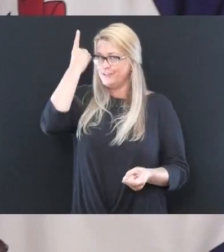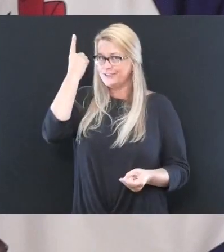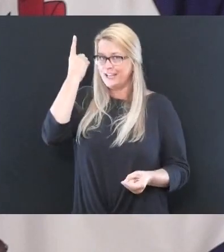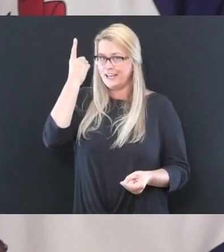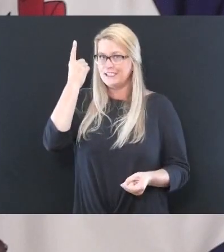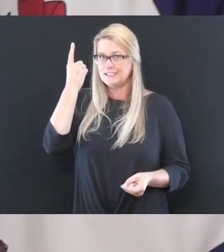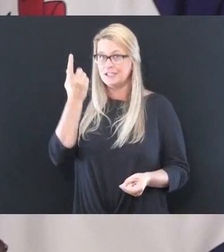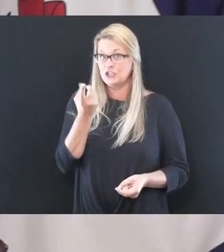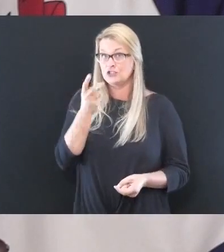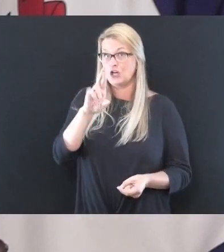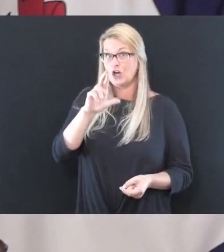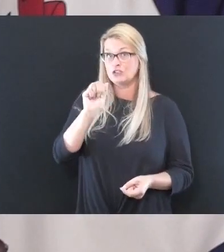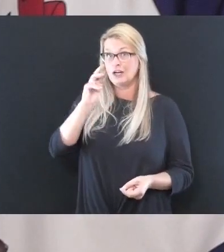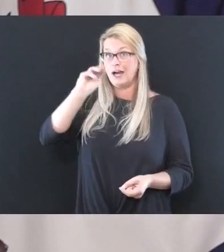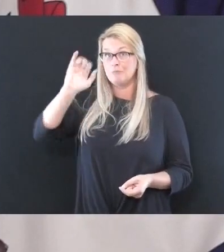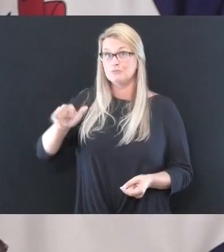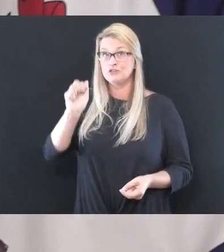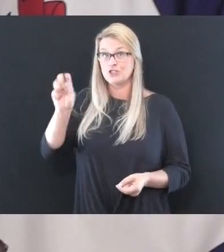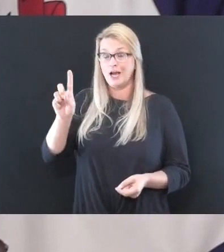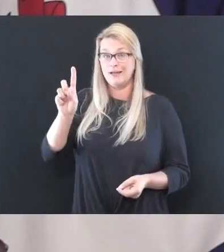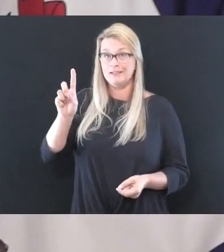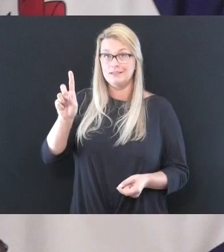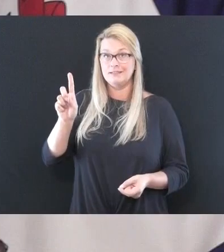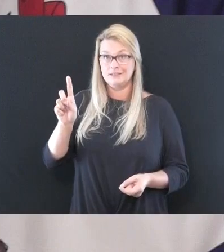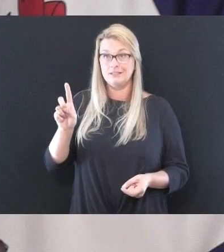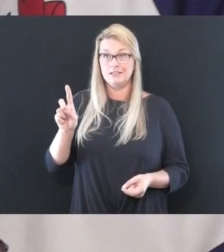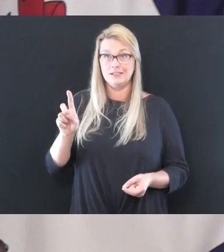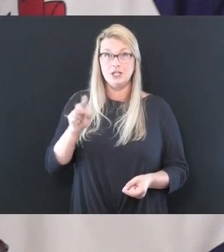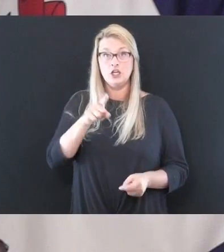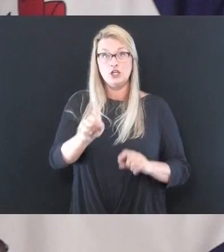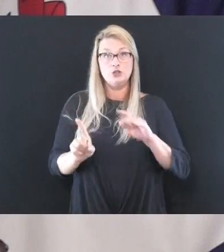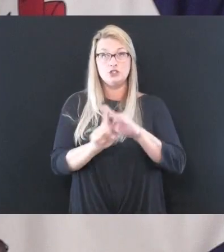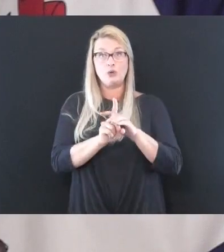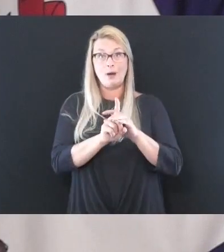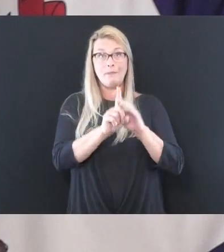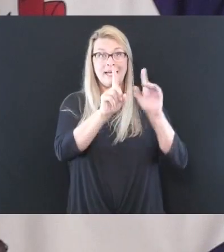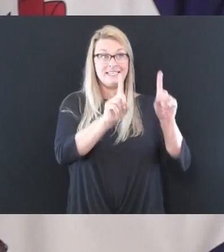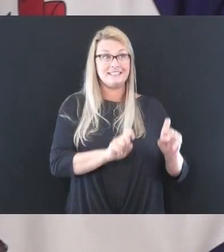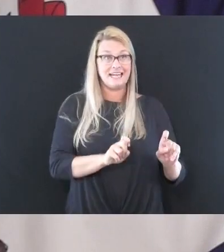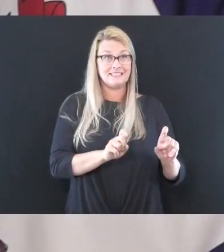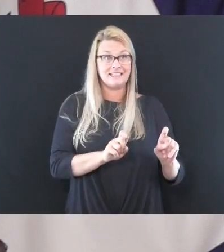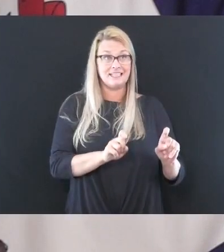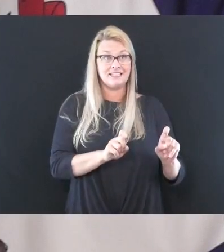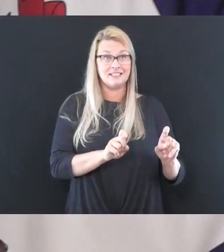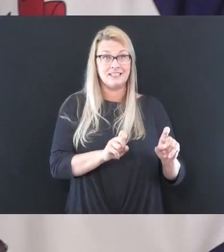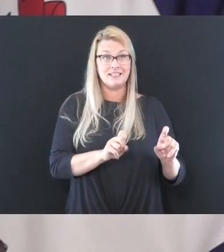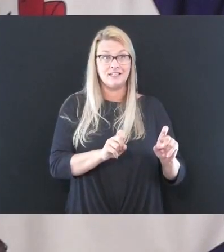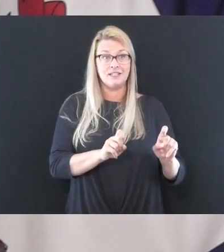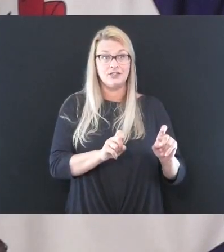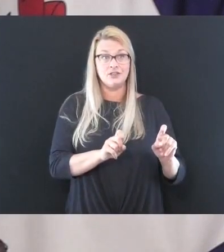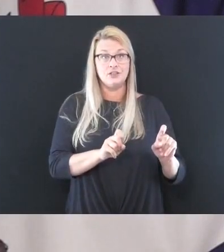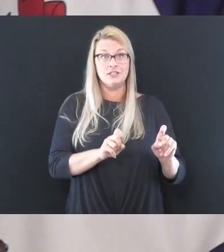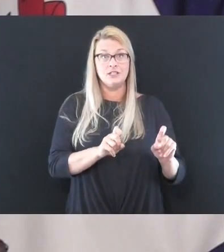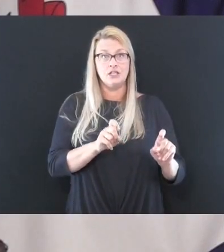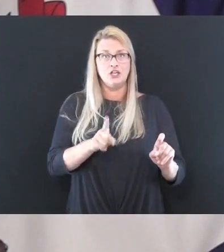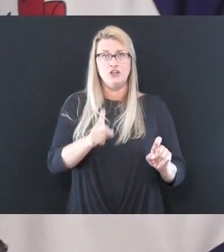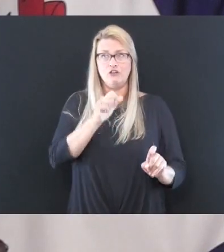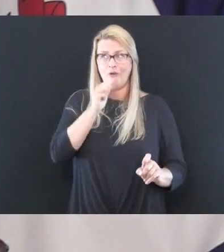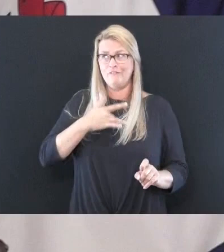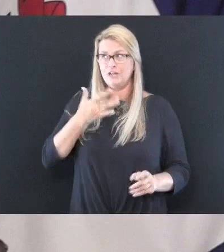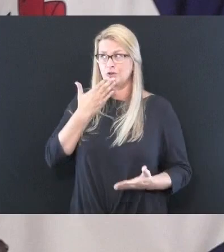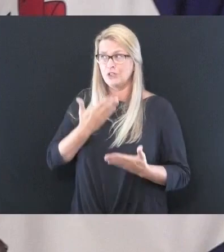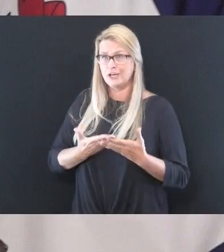Naturally, Dr. Amjad would be saying, if you show up to get tested and you're showing up because you're feeling